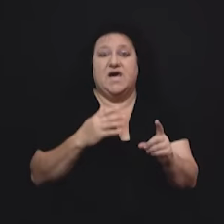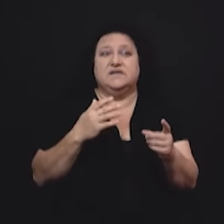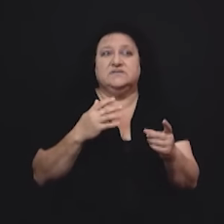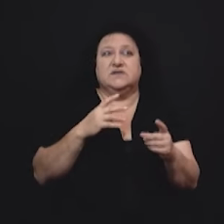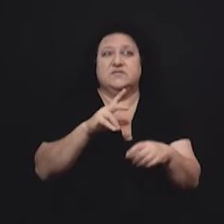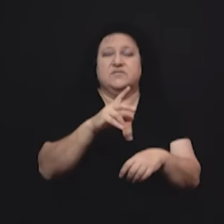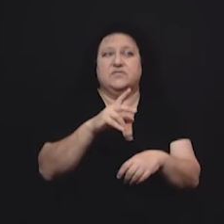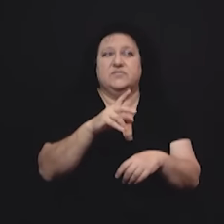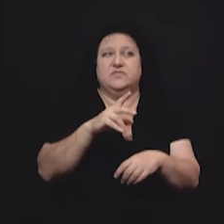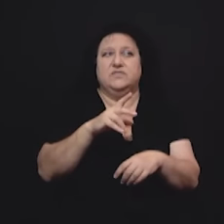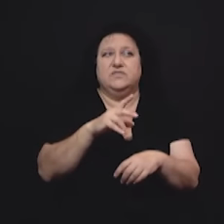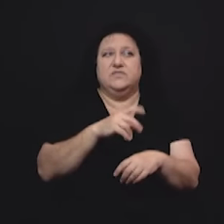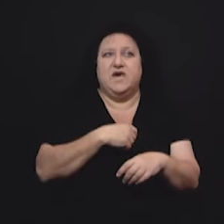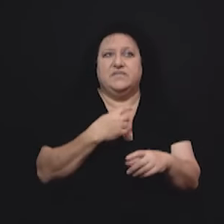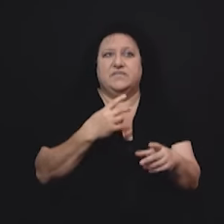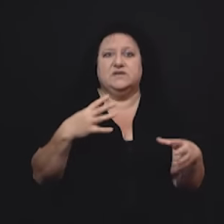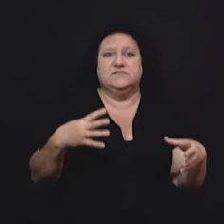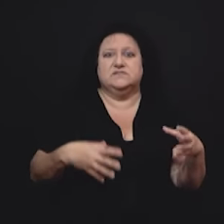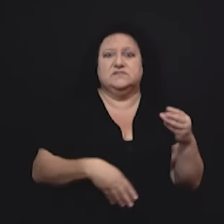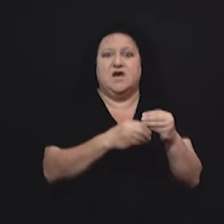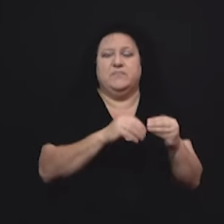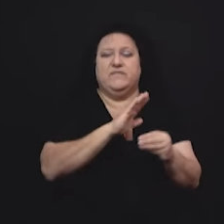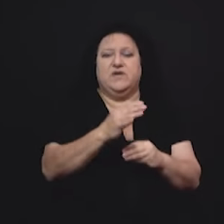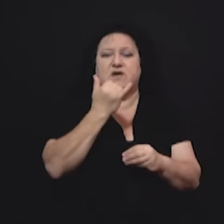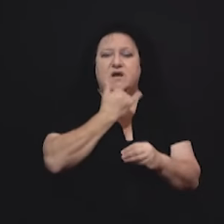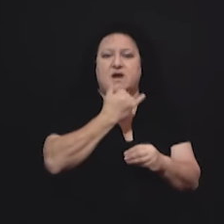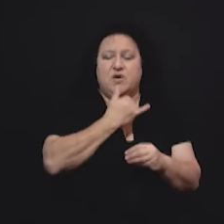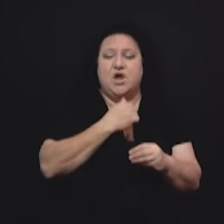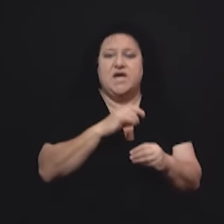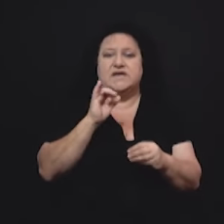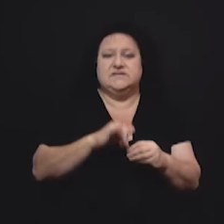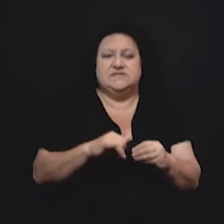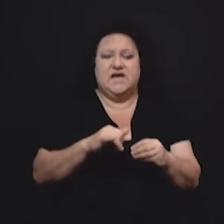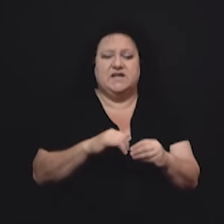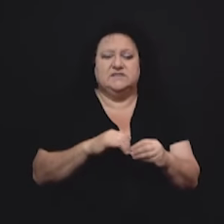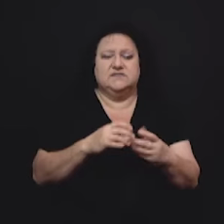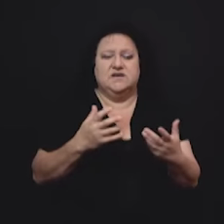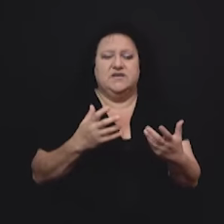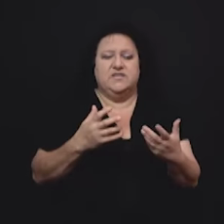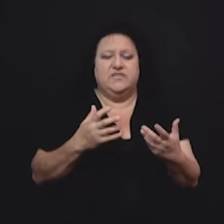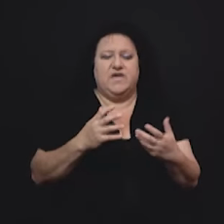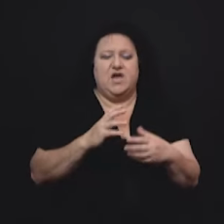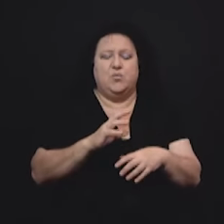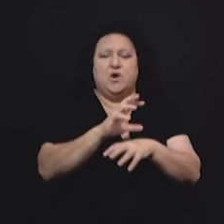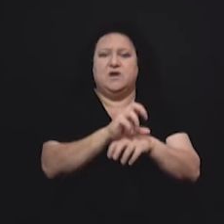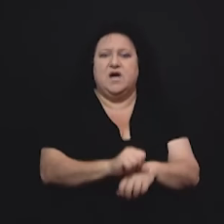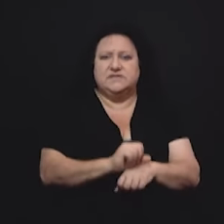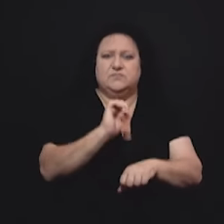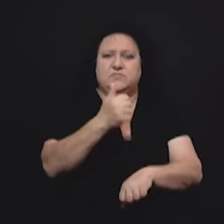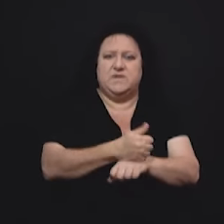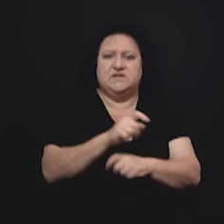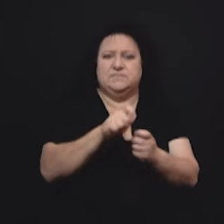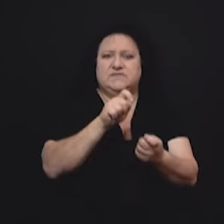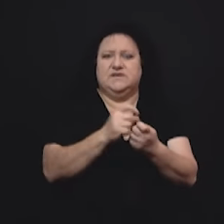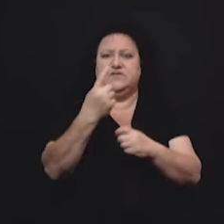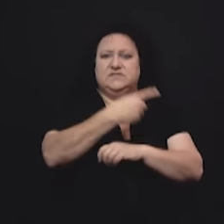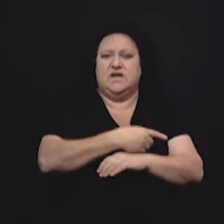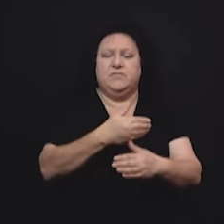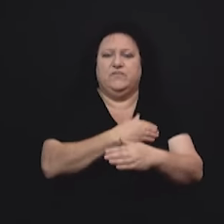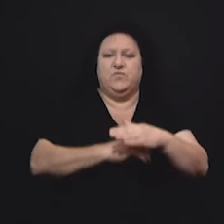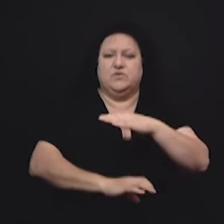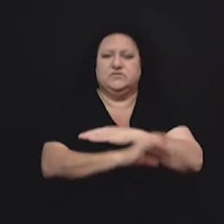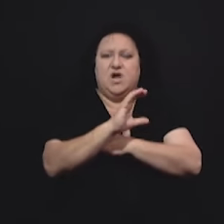substance of their fault or error had been that they were accustomed to meet on a fixed day before dawn and sing